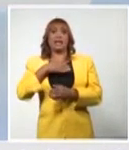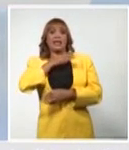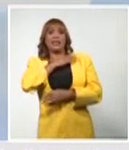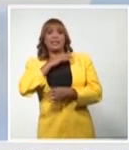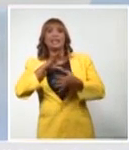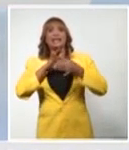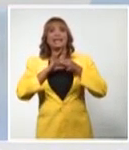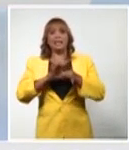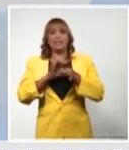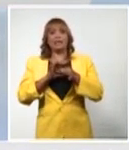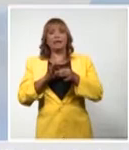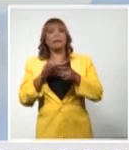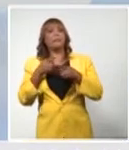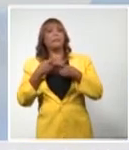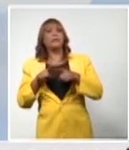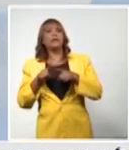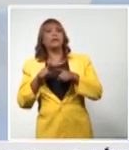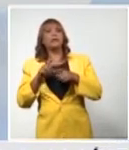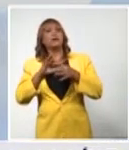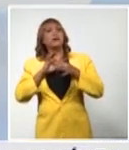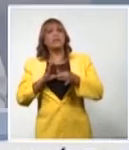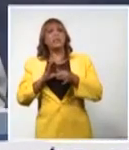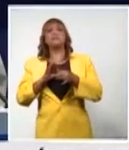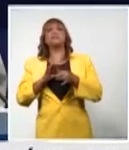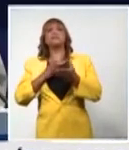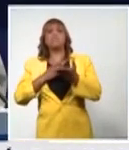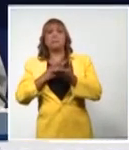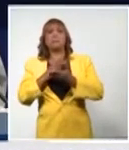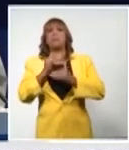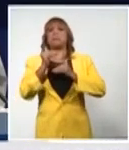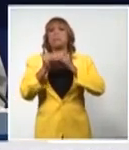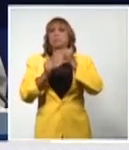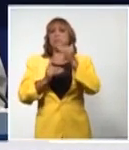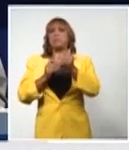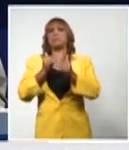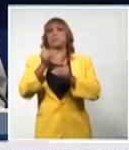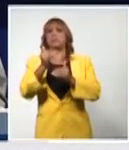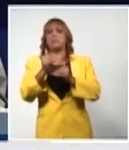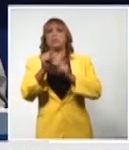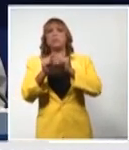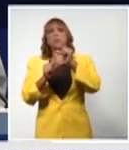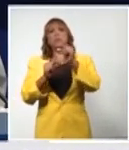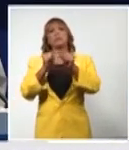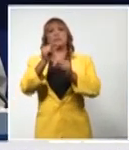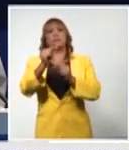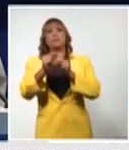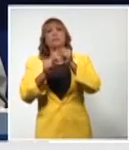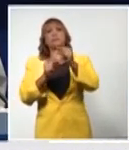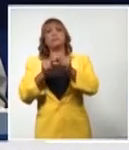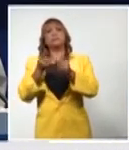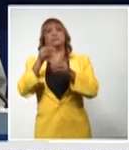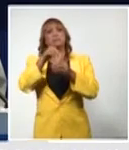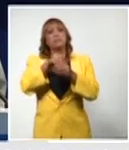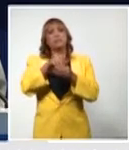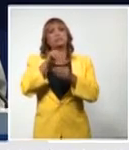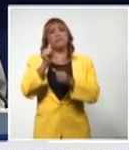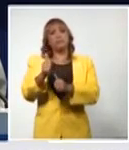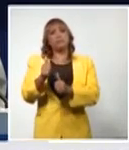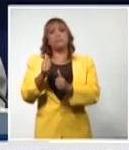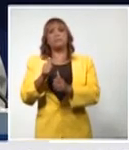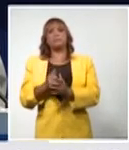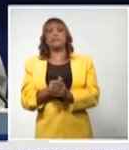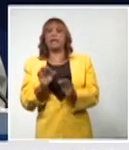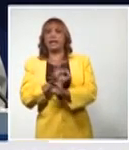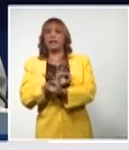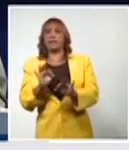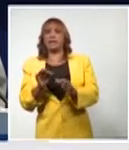No deaths have been reported in Cuba for the last 21 days. Since the